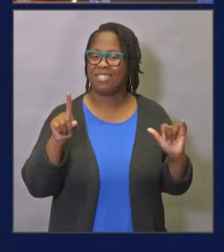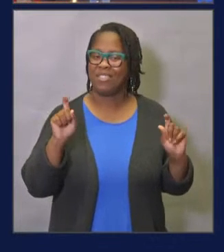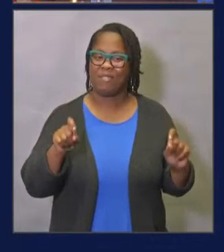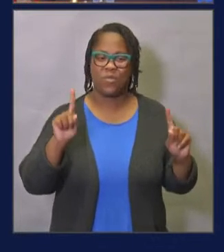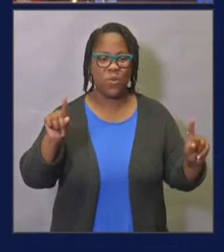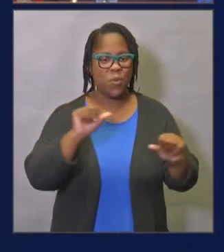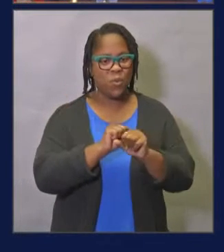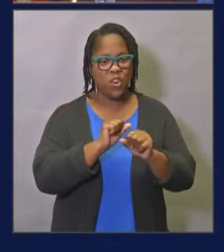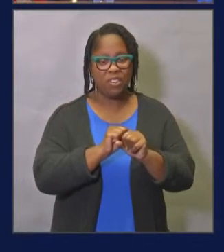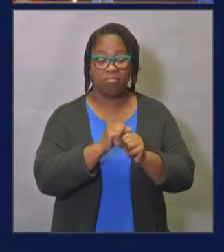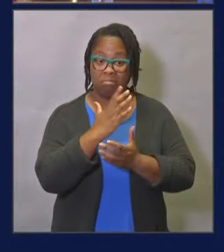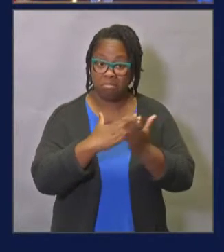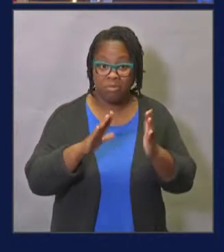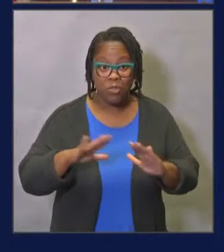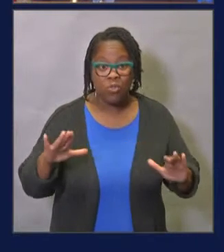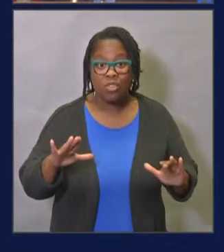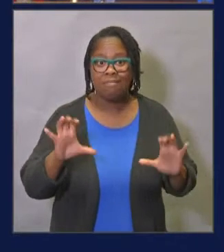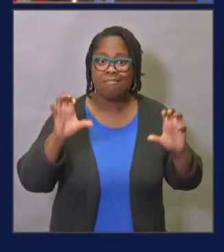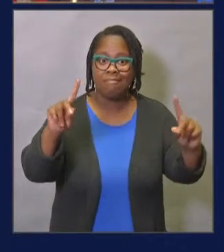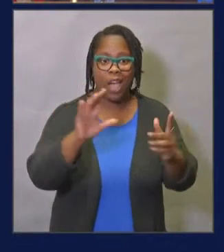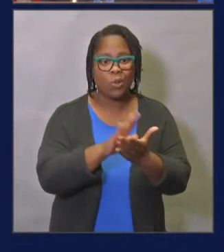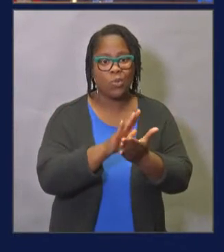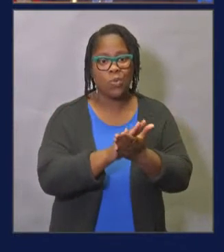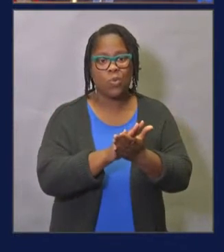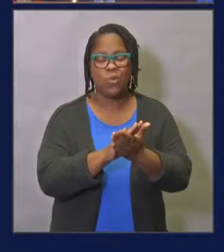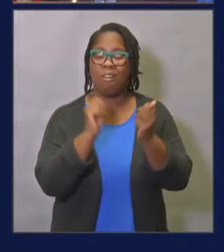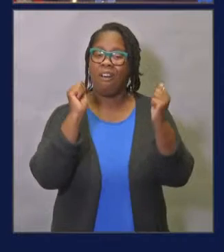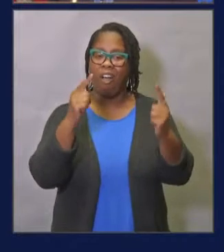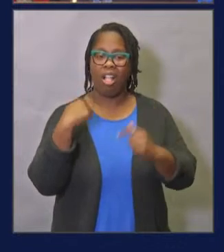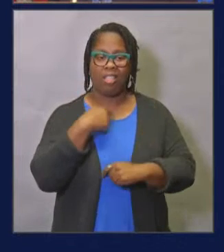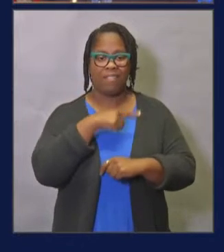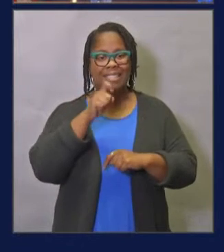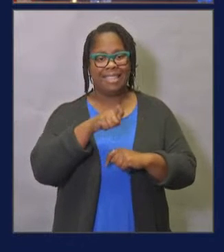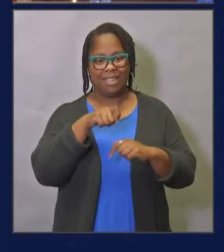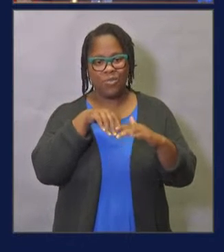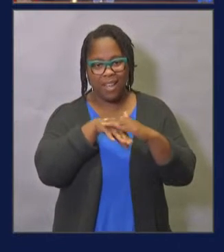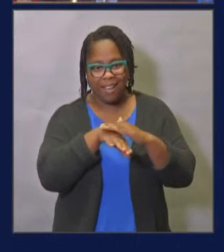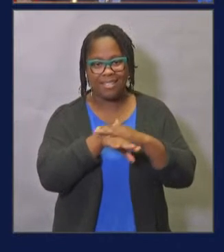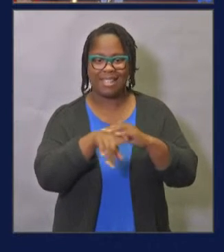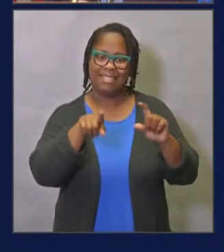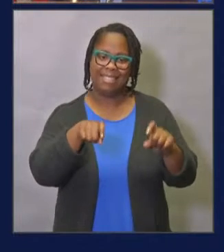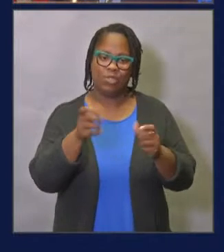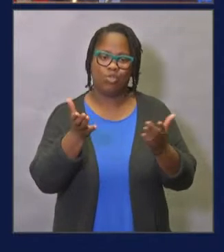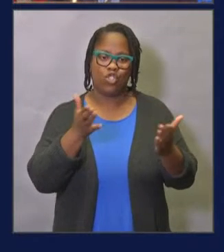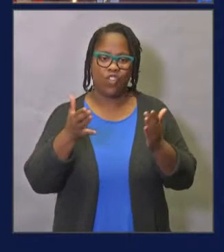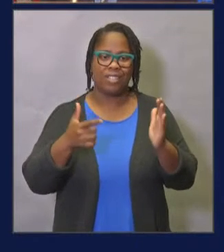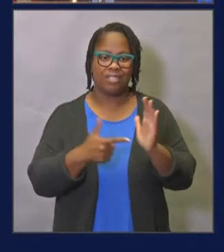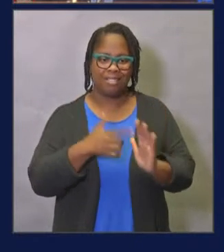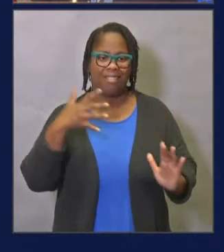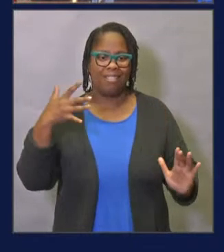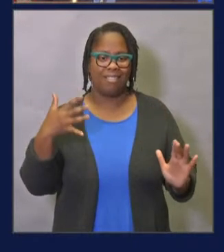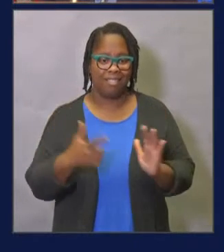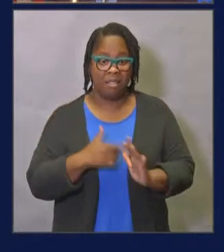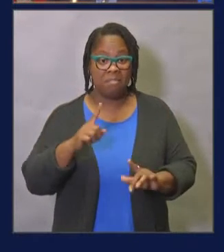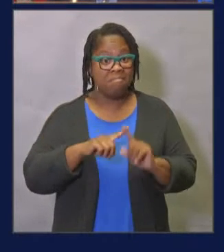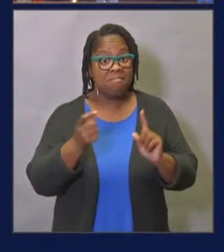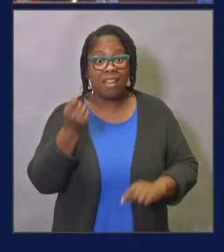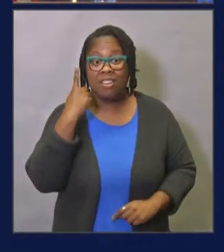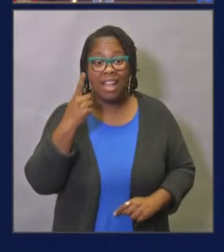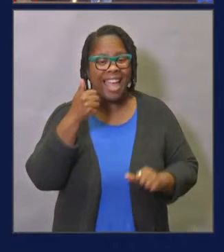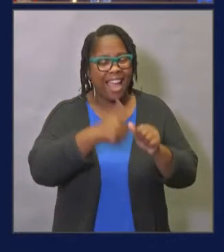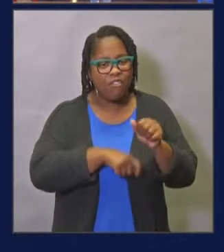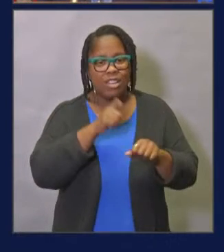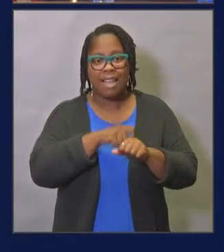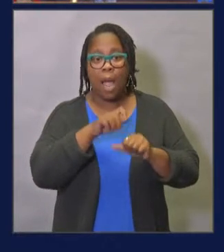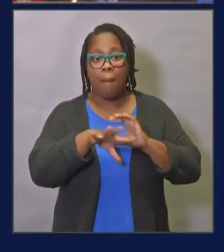at school, and we all need to access essential services from time to time. But every time you leave your home and you're around